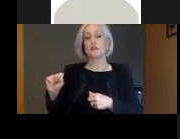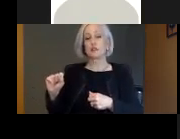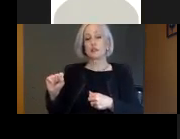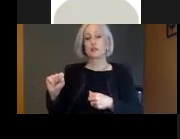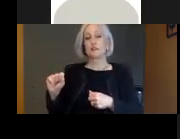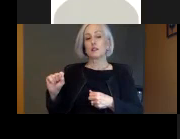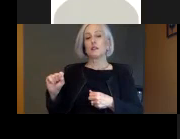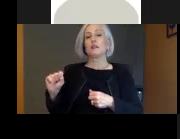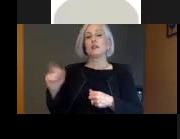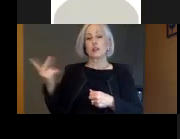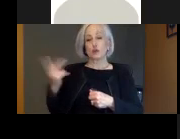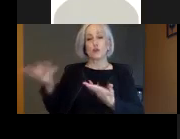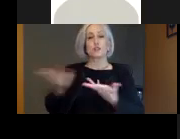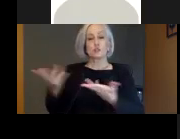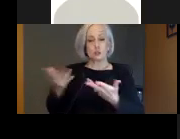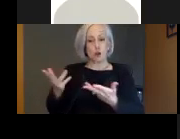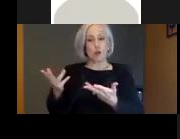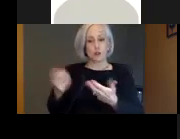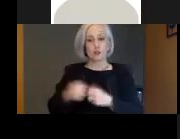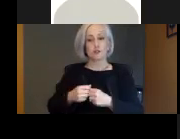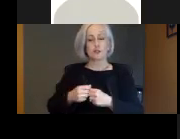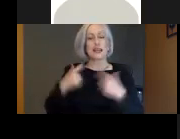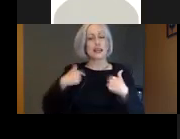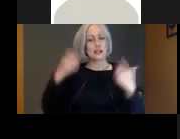go, I want the